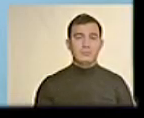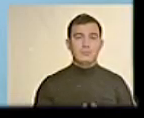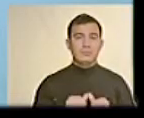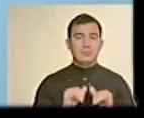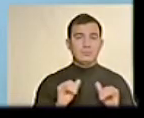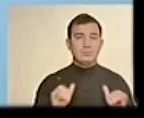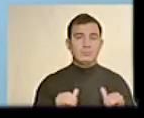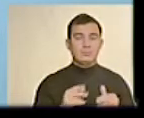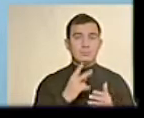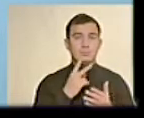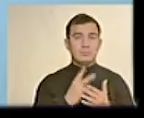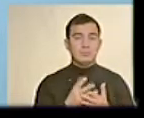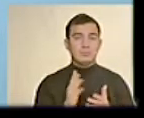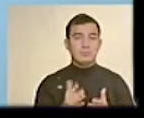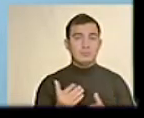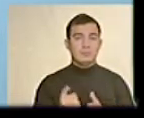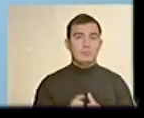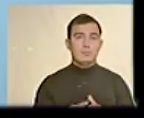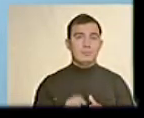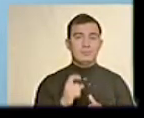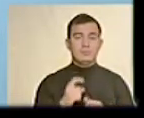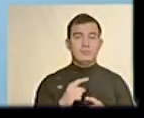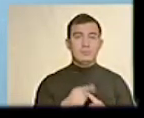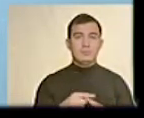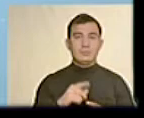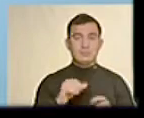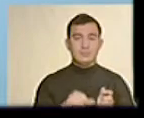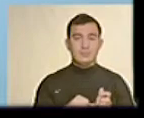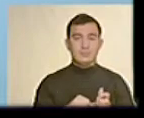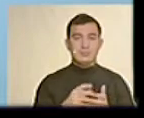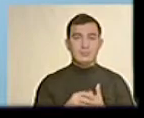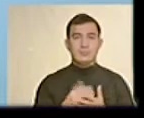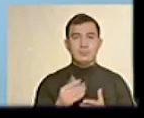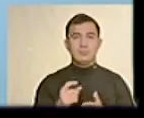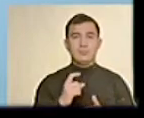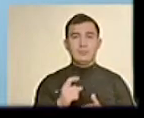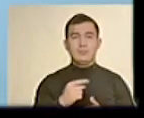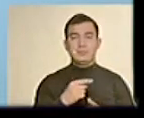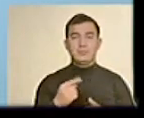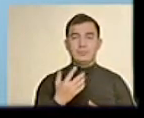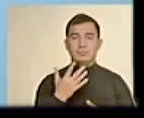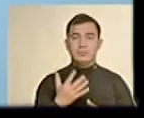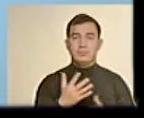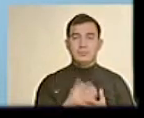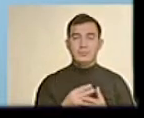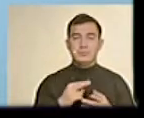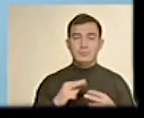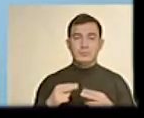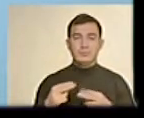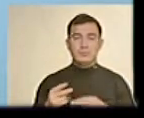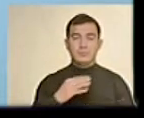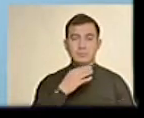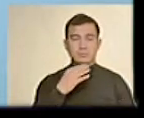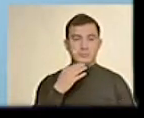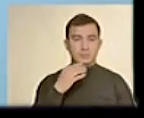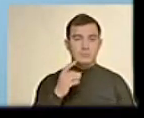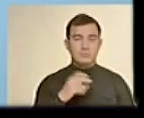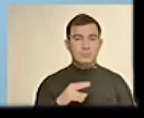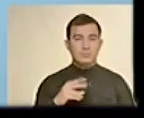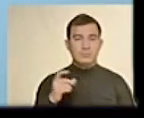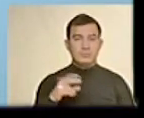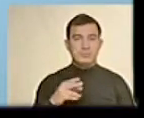Ko'paytirishni bajaring. Demak, x plus 6 ni x minus 5 ga ko'paytirishimiz kerak. Ko'rib turibmiz, ko'p xatni ko'p